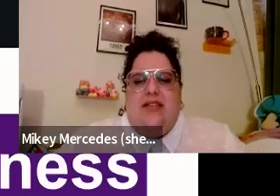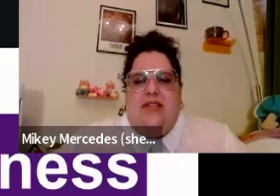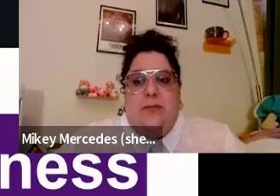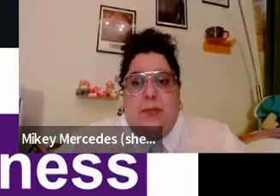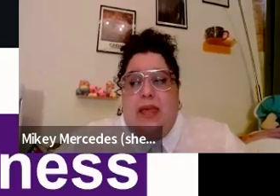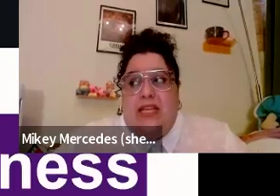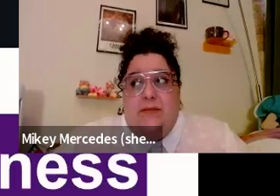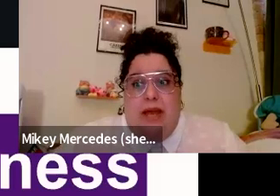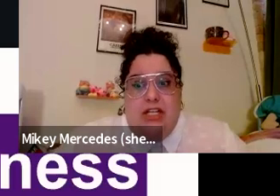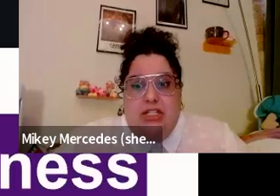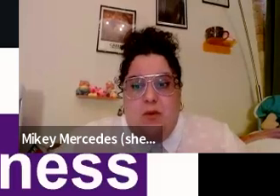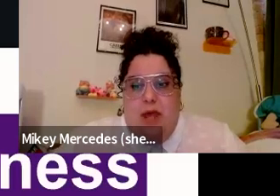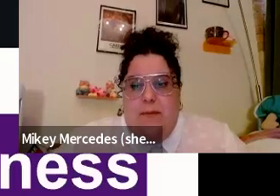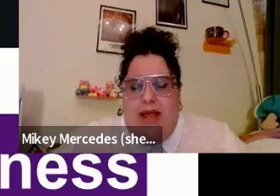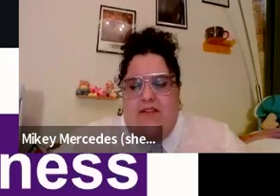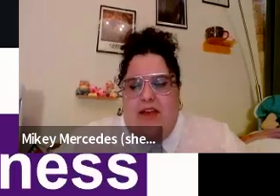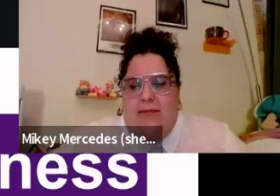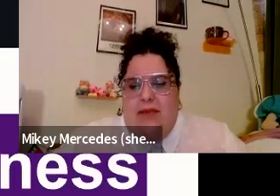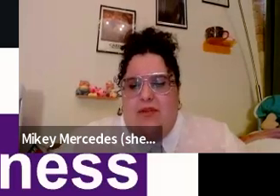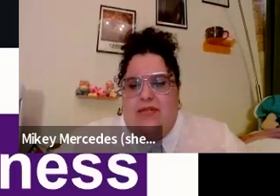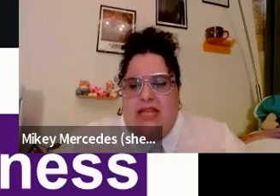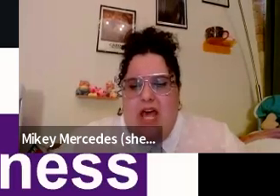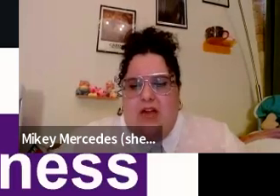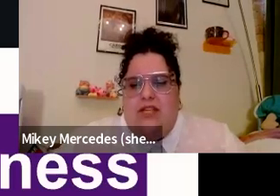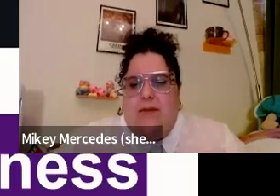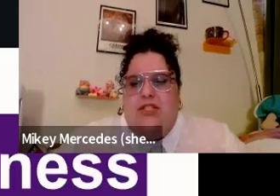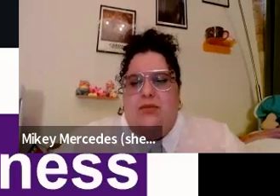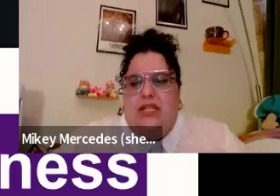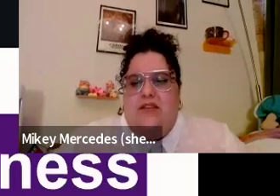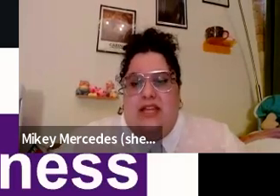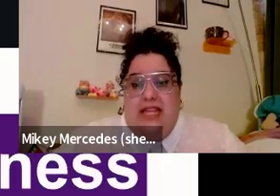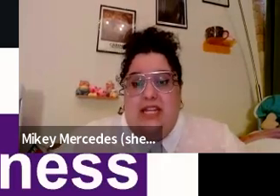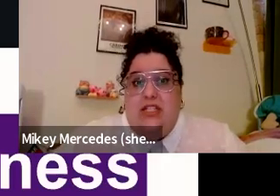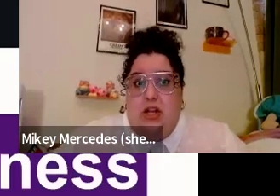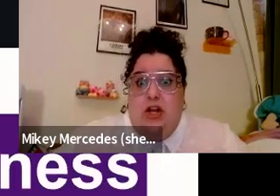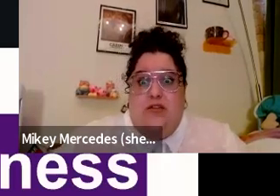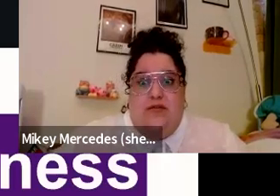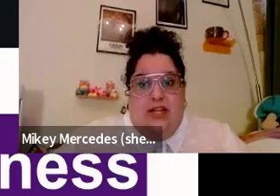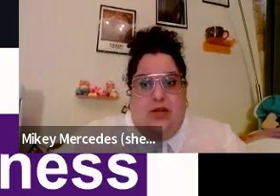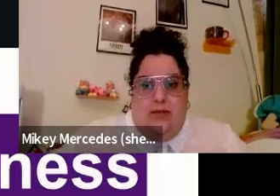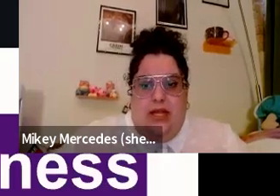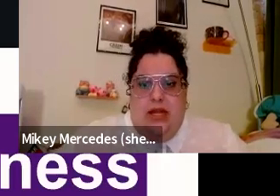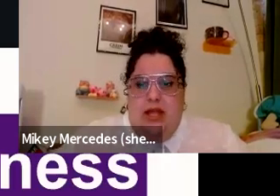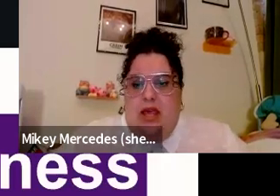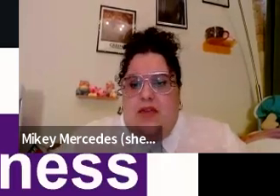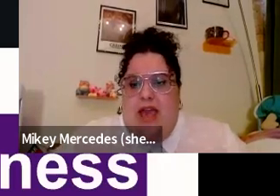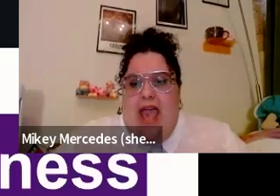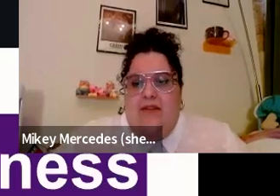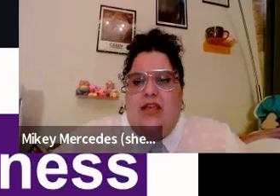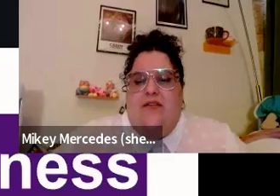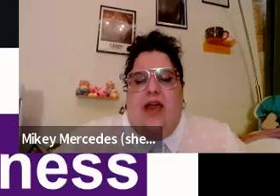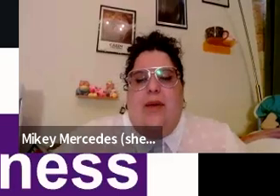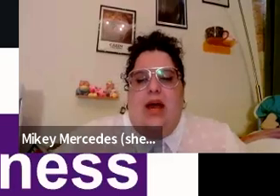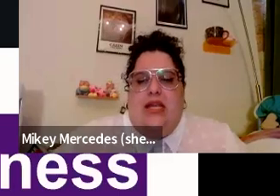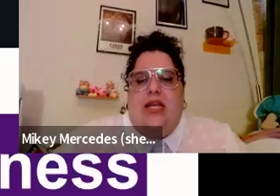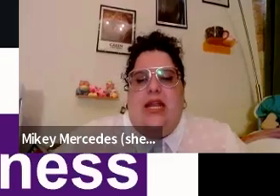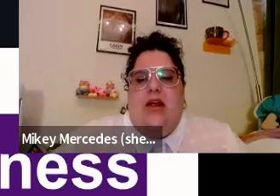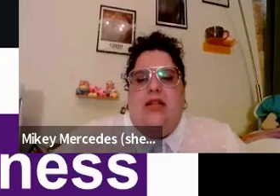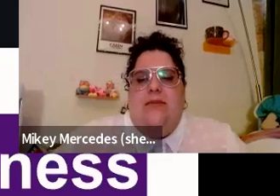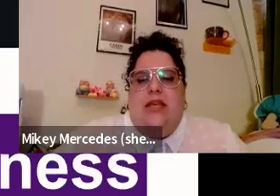So this is an excerpt from Leah Seth's essay for ADA 30 in Color. And she